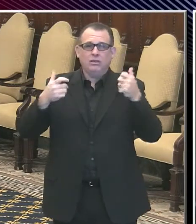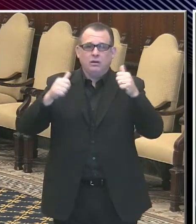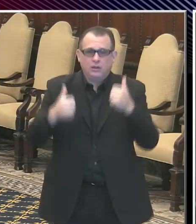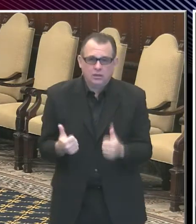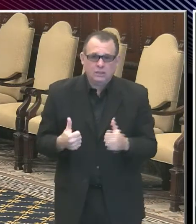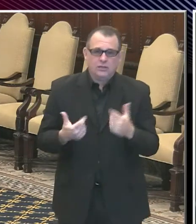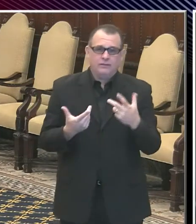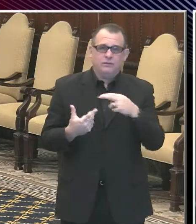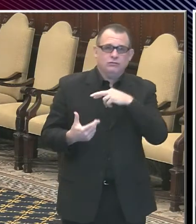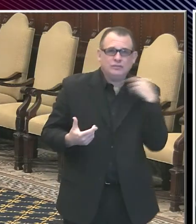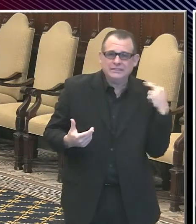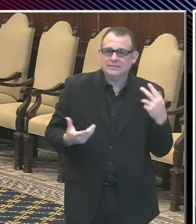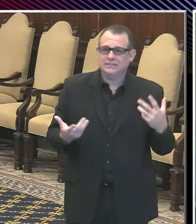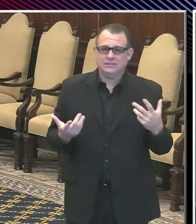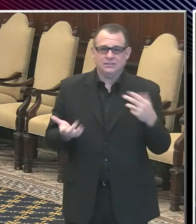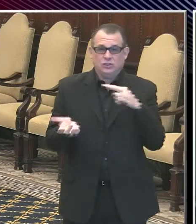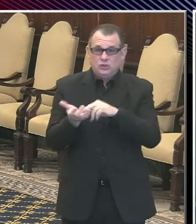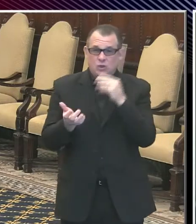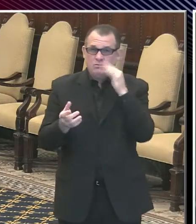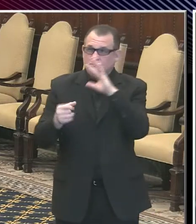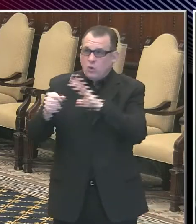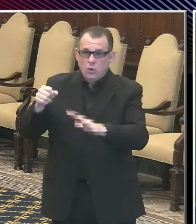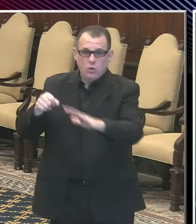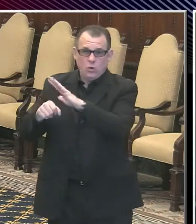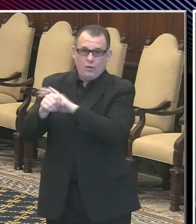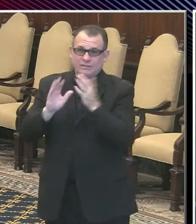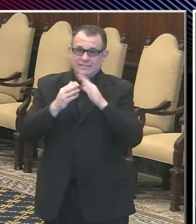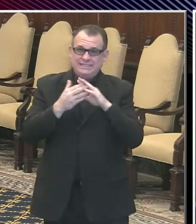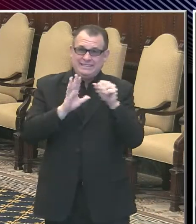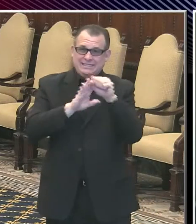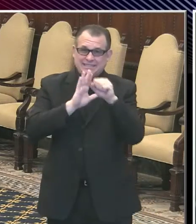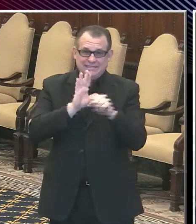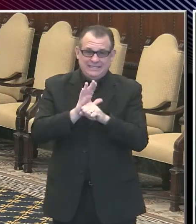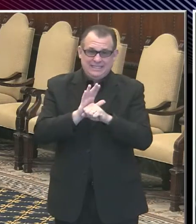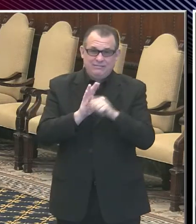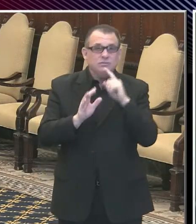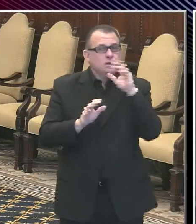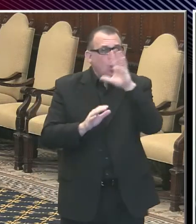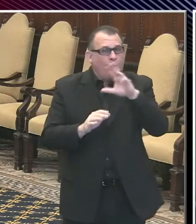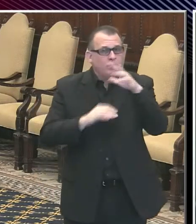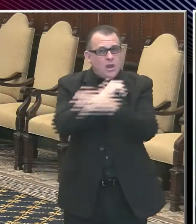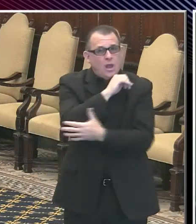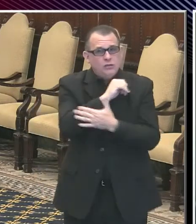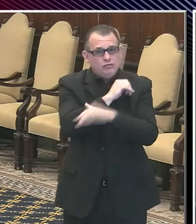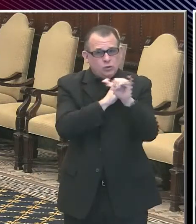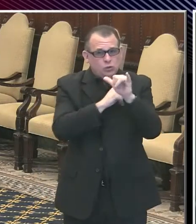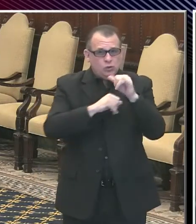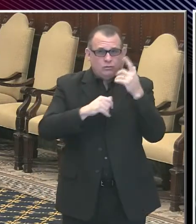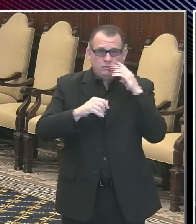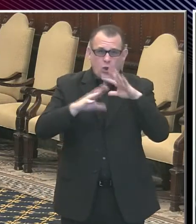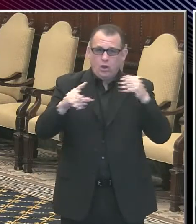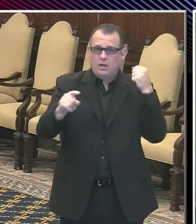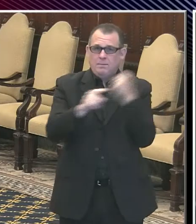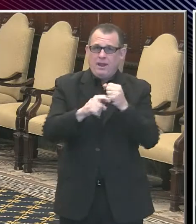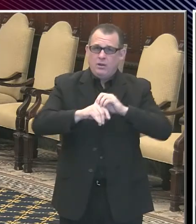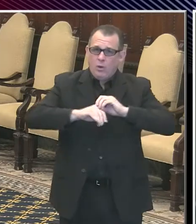homes across the city, across the state, across the entire country. And so this is, people can see it at the nursing home level